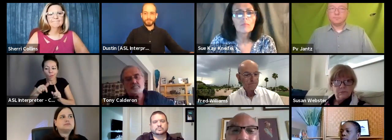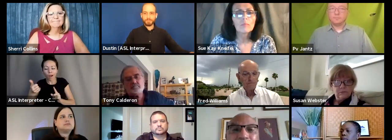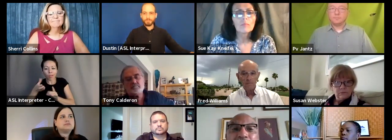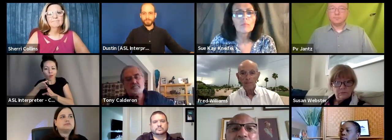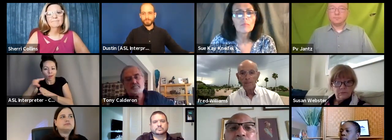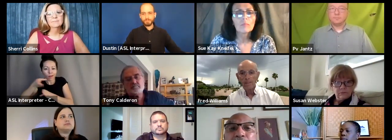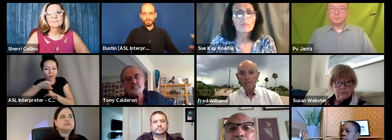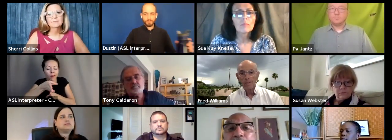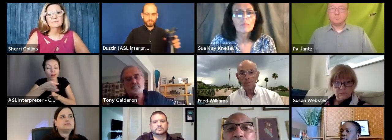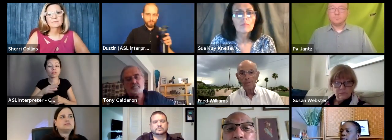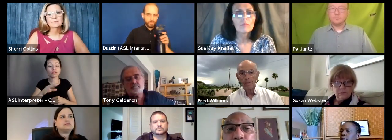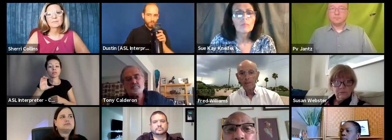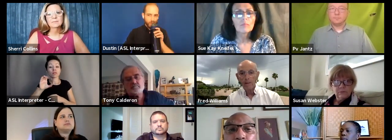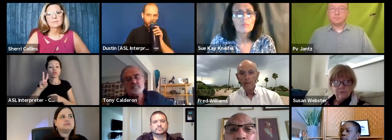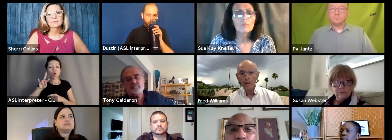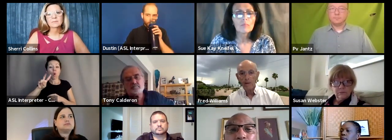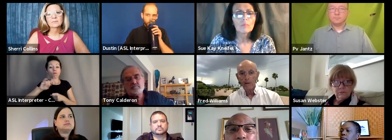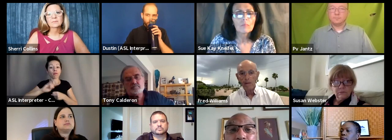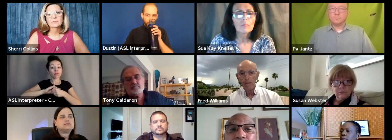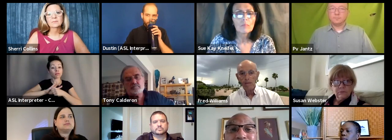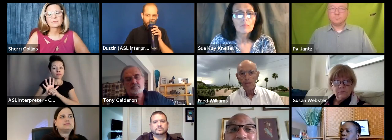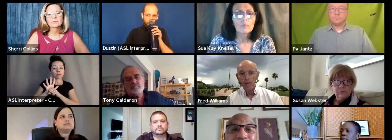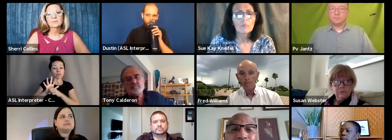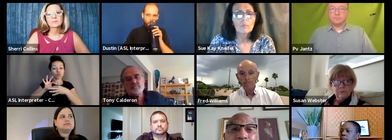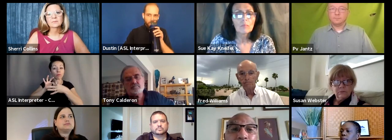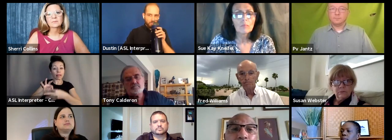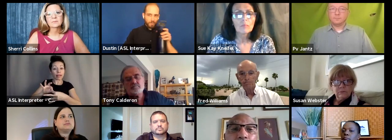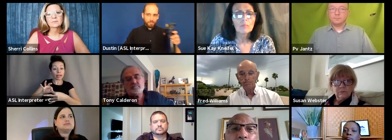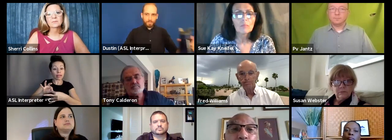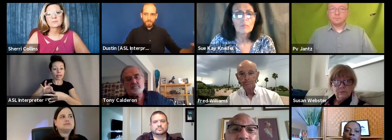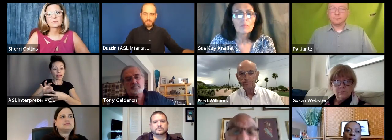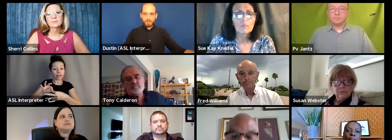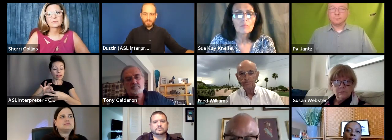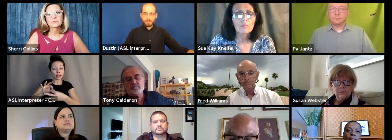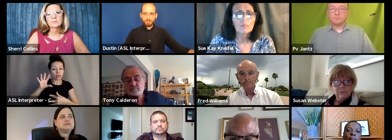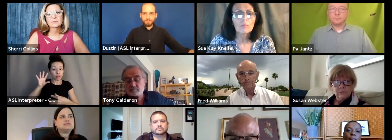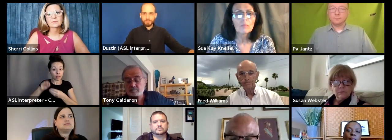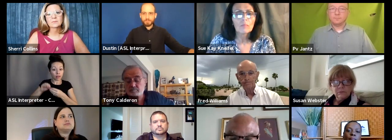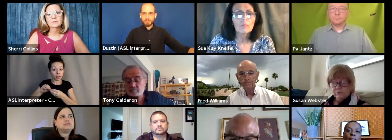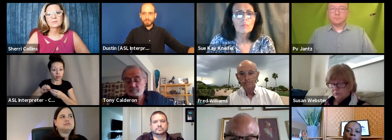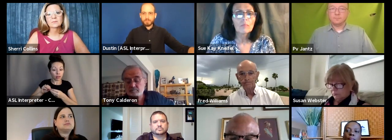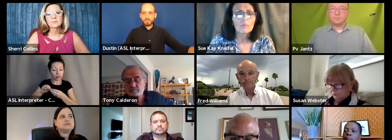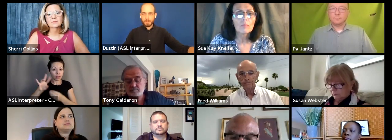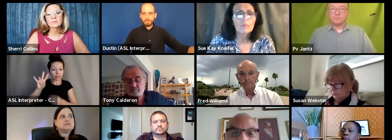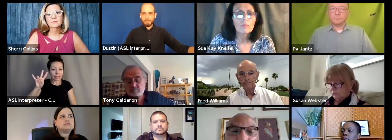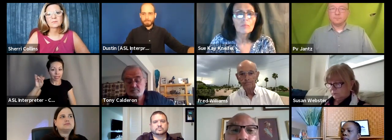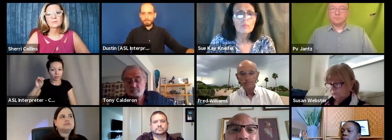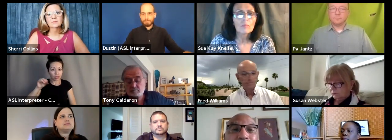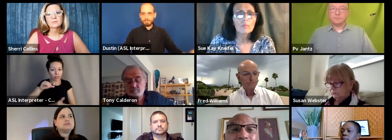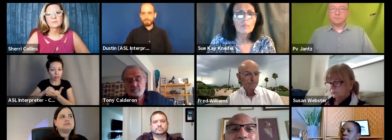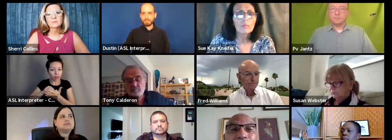The COVID-related expenses of year to date was